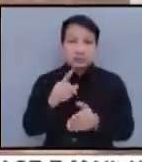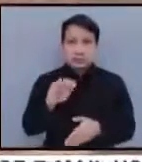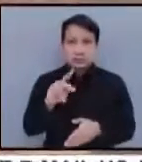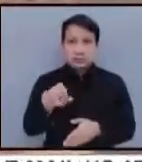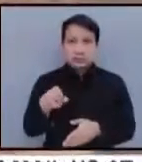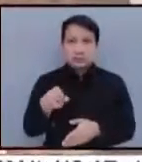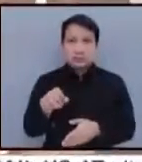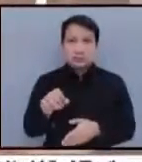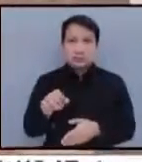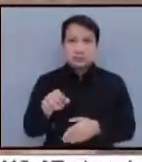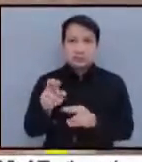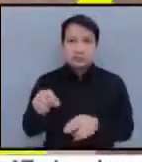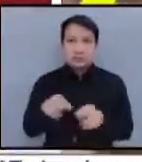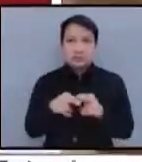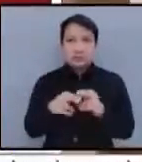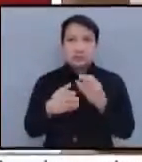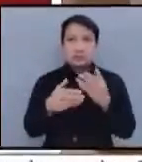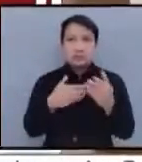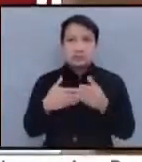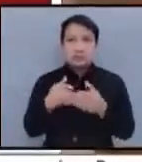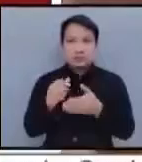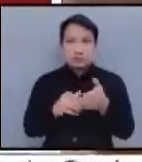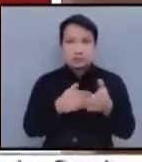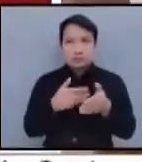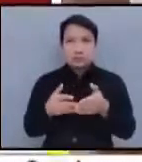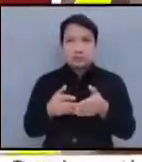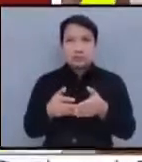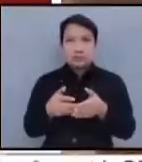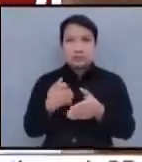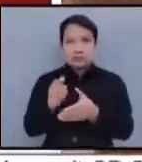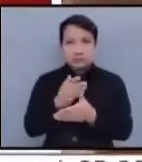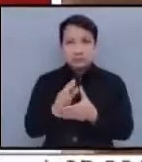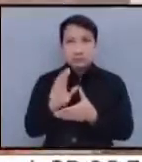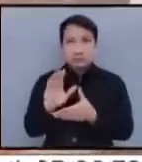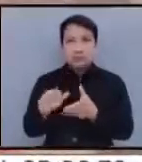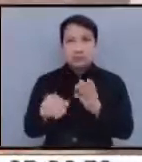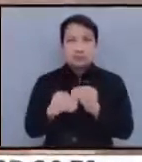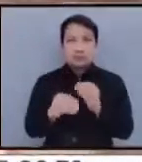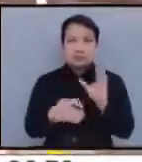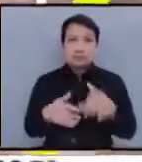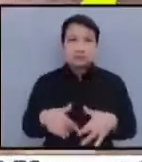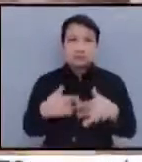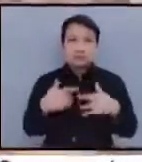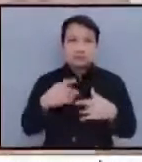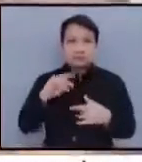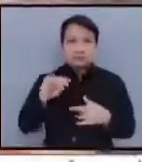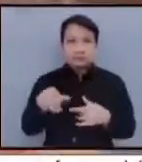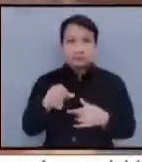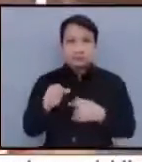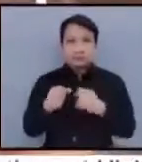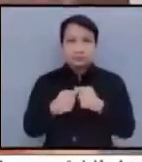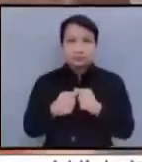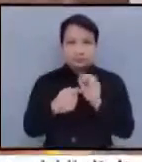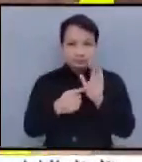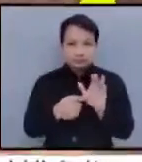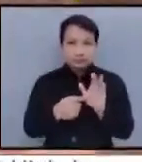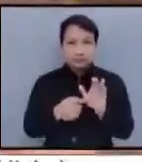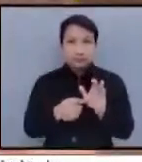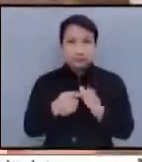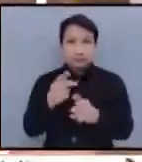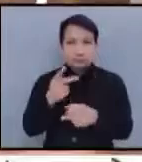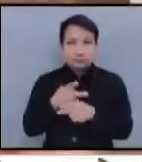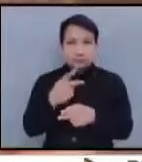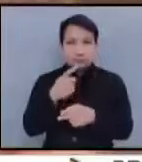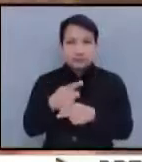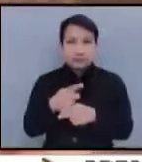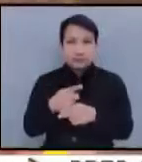randomly vlogs his daily activities, shares a bit look into his life as DJ, and promotes pet care tips na makakabuti